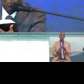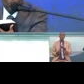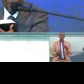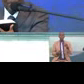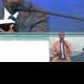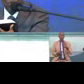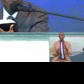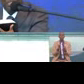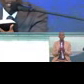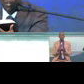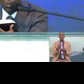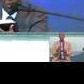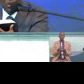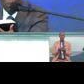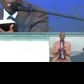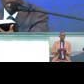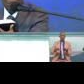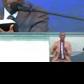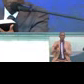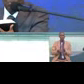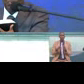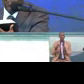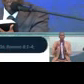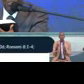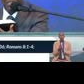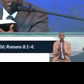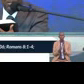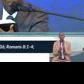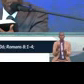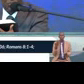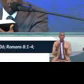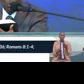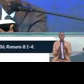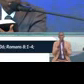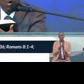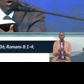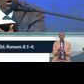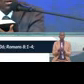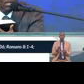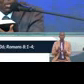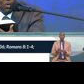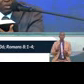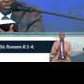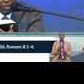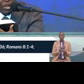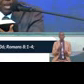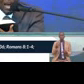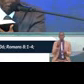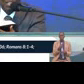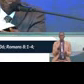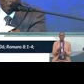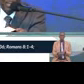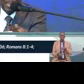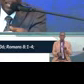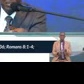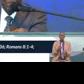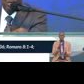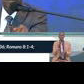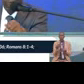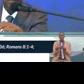verse 4, that the righteousness of the law might be fulfilled in us who walk